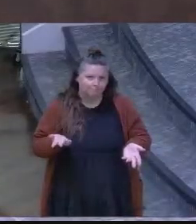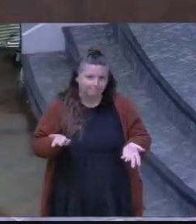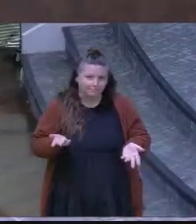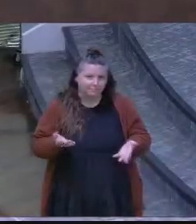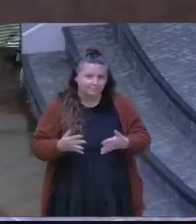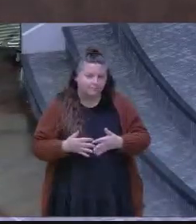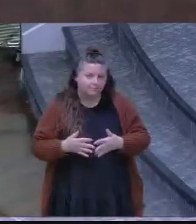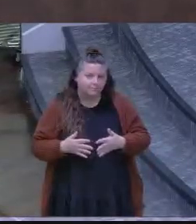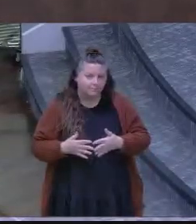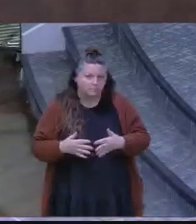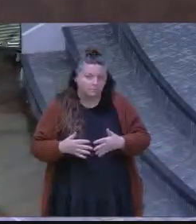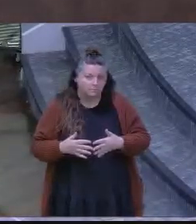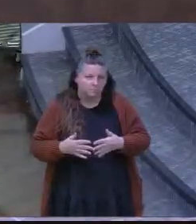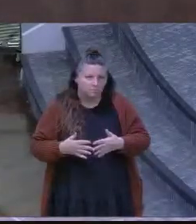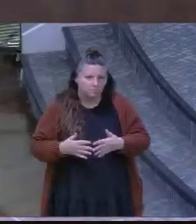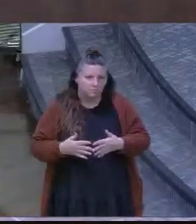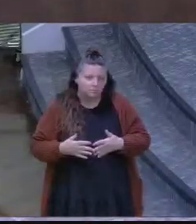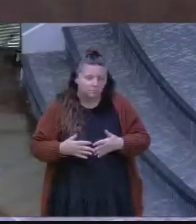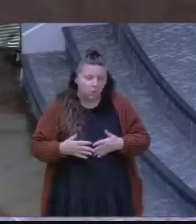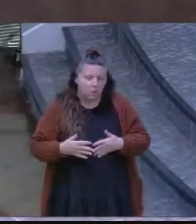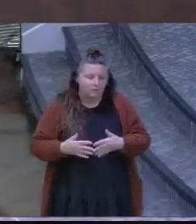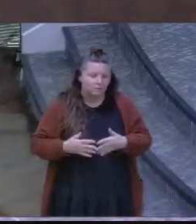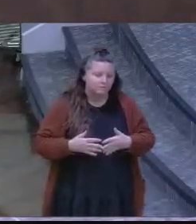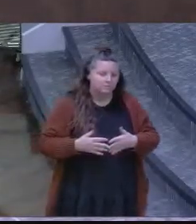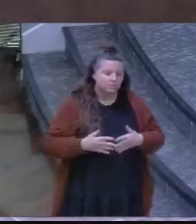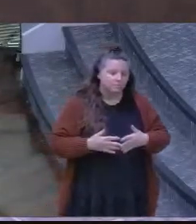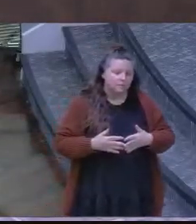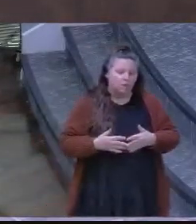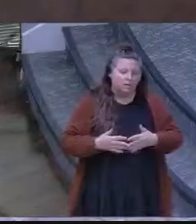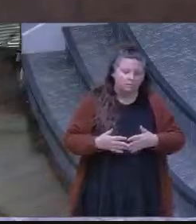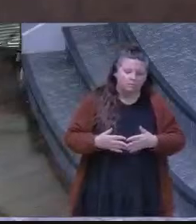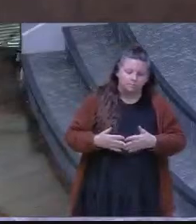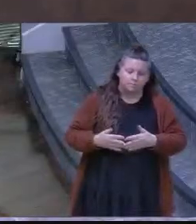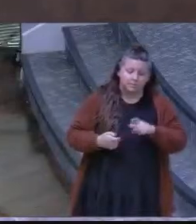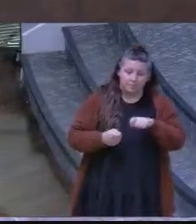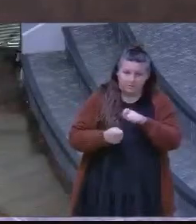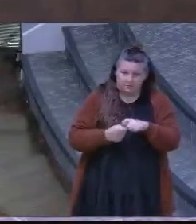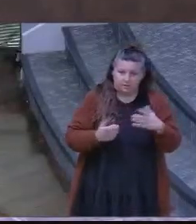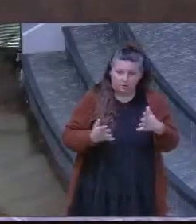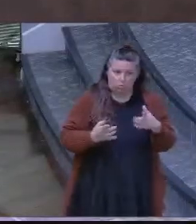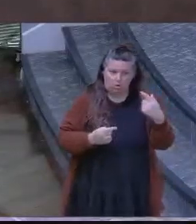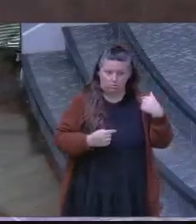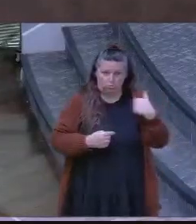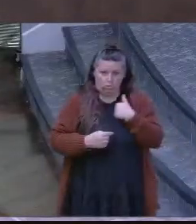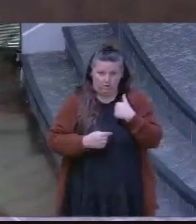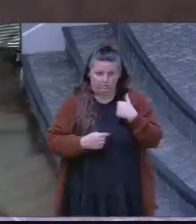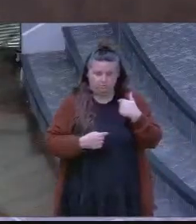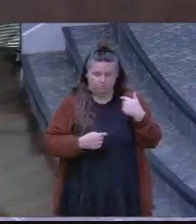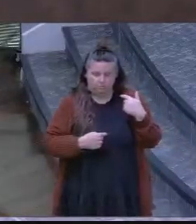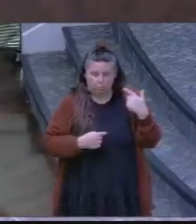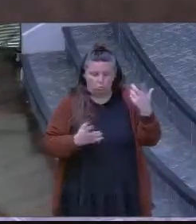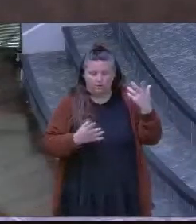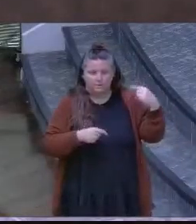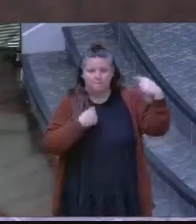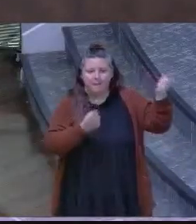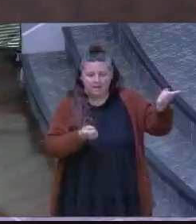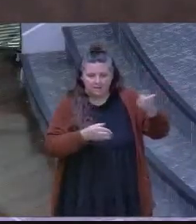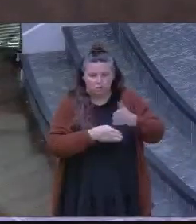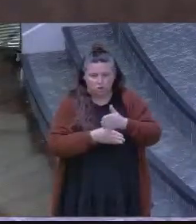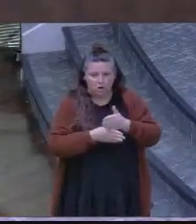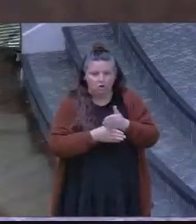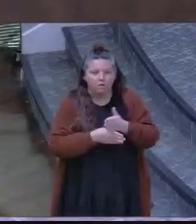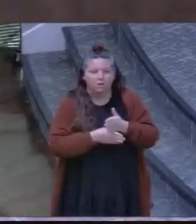in particularly even given what's been shared, that if in fact we're seeing an increase in